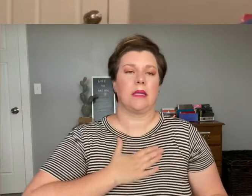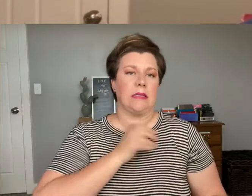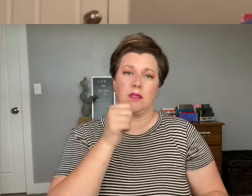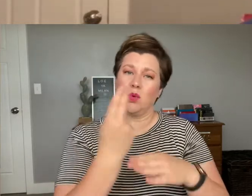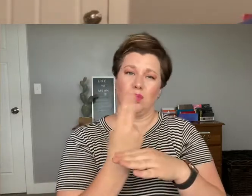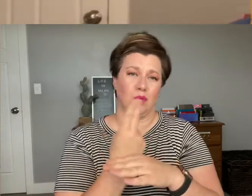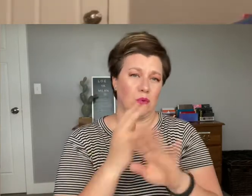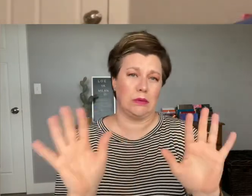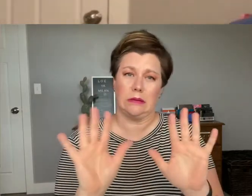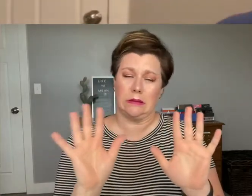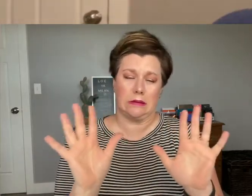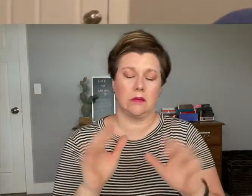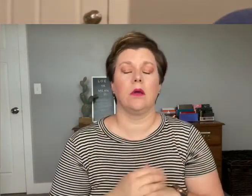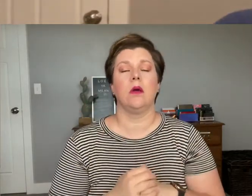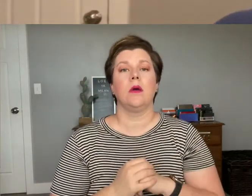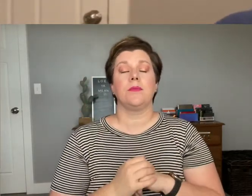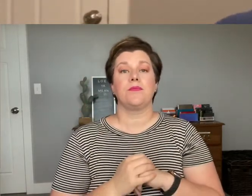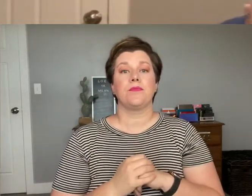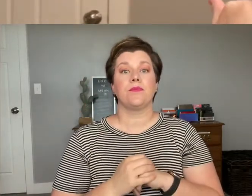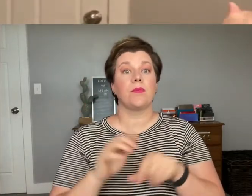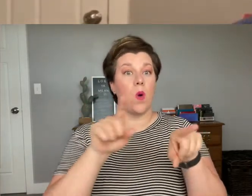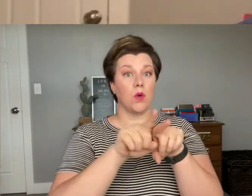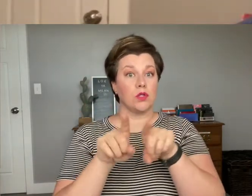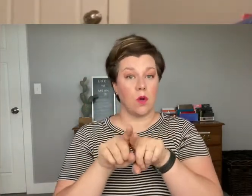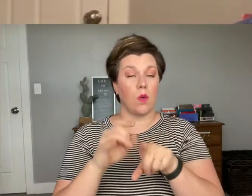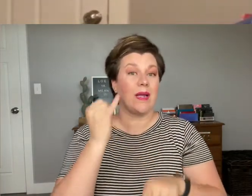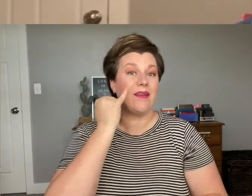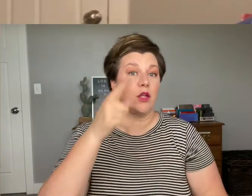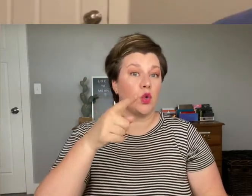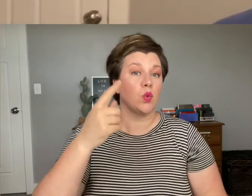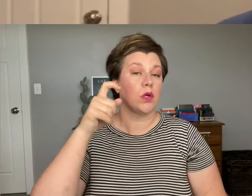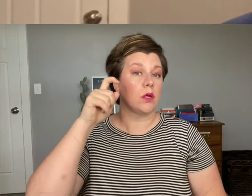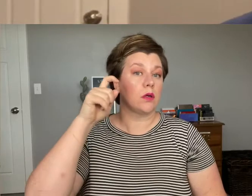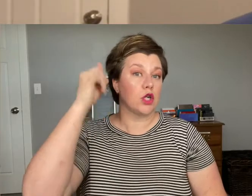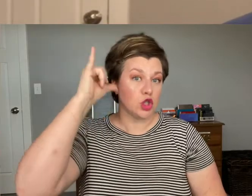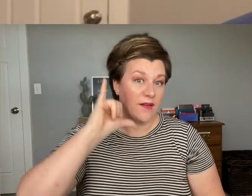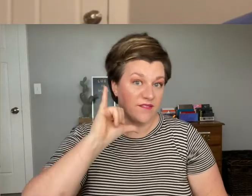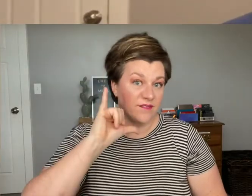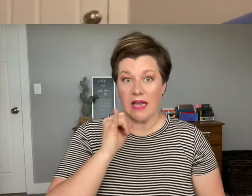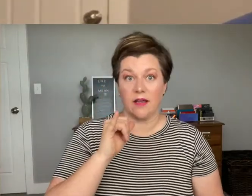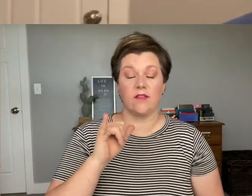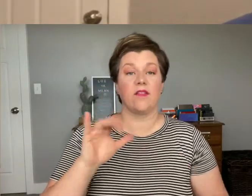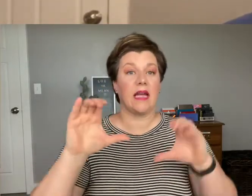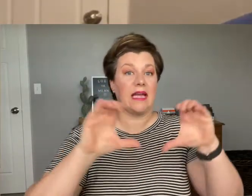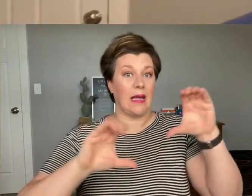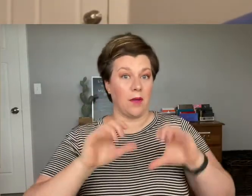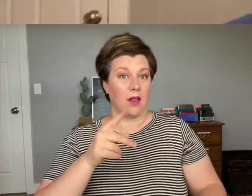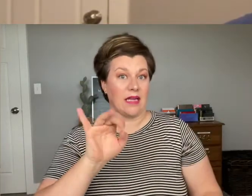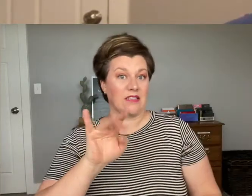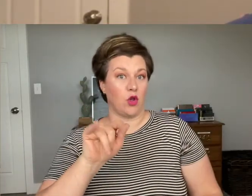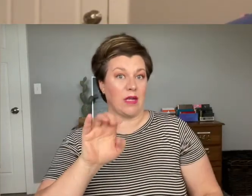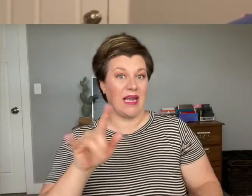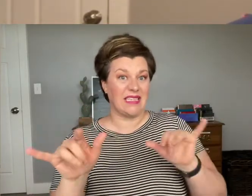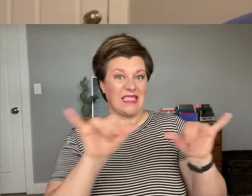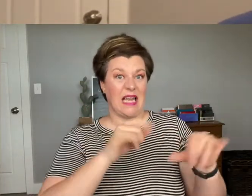it immediately. Also, if you are someone who shaves, please don't exfoliate or use any kind of